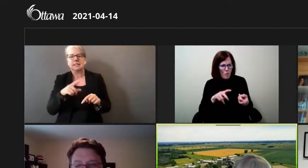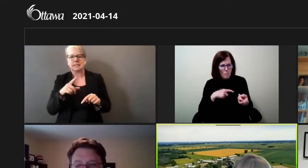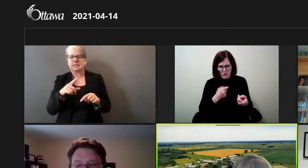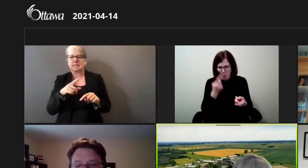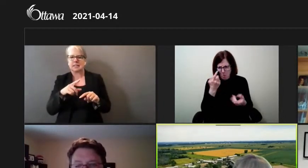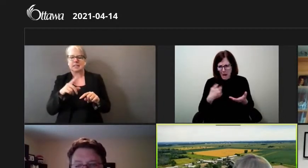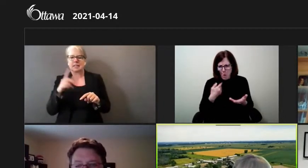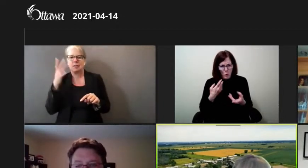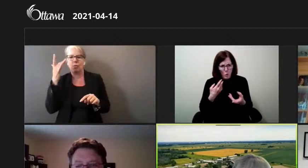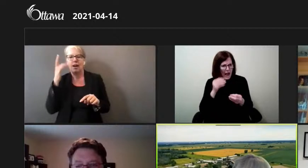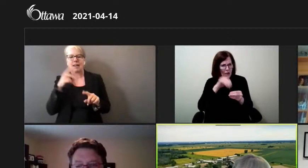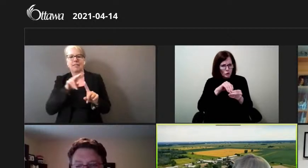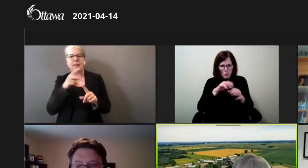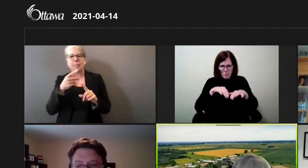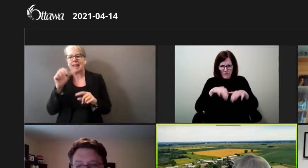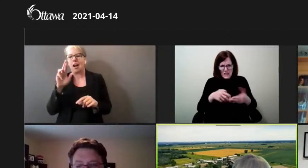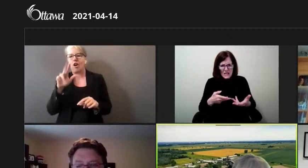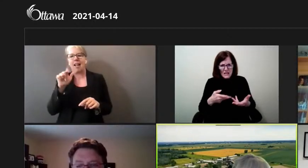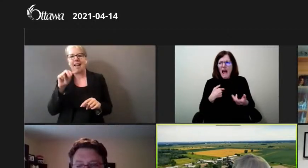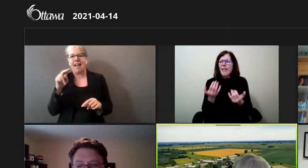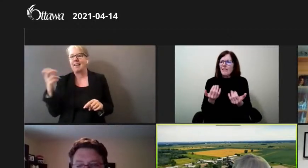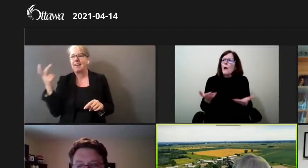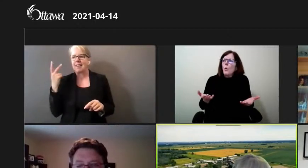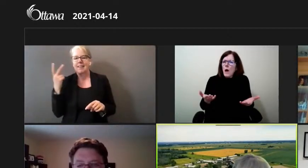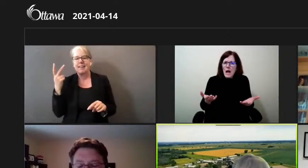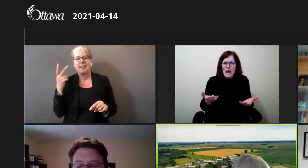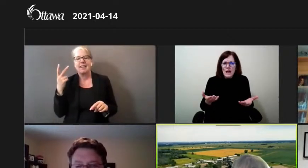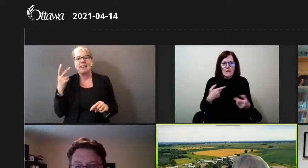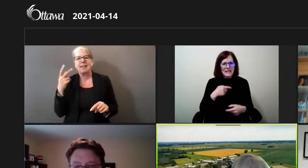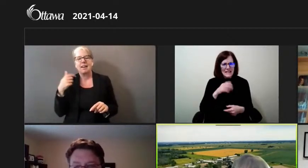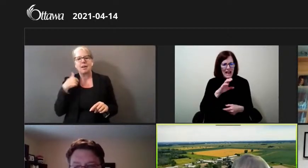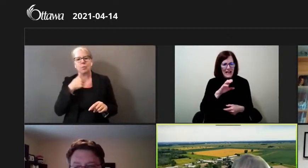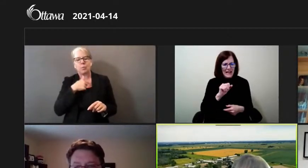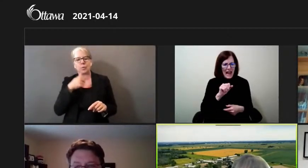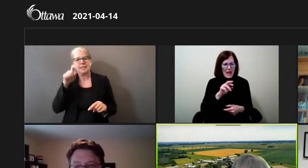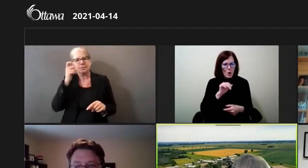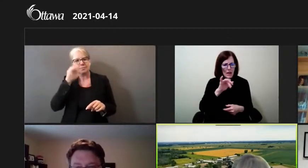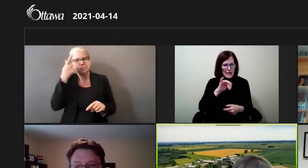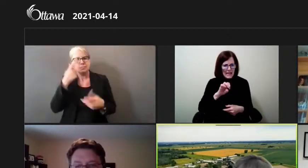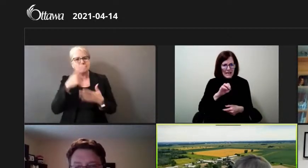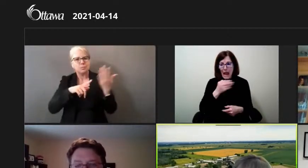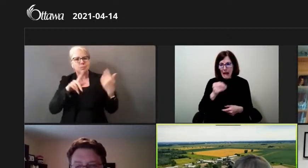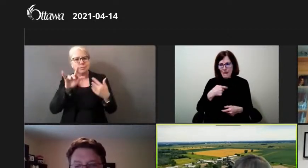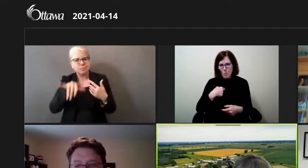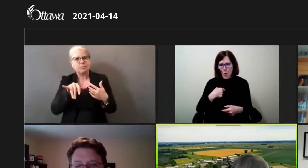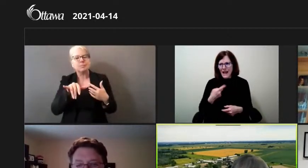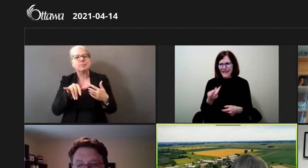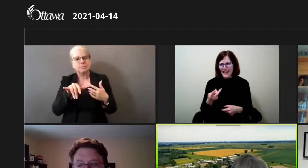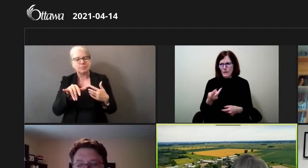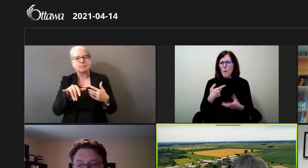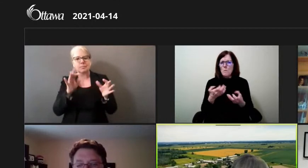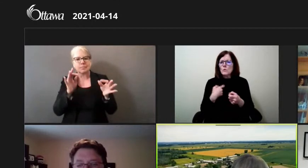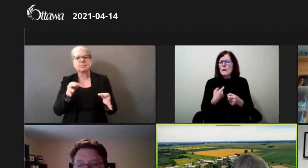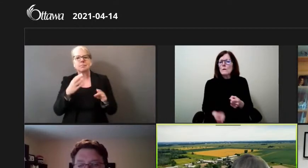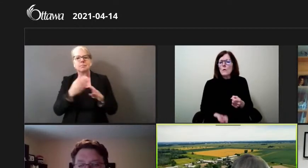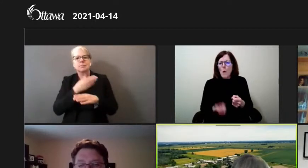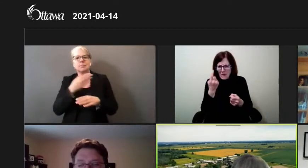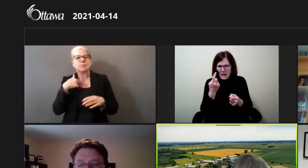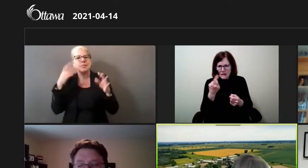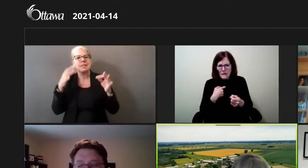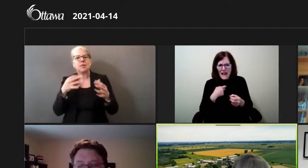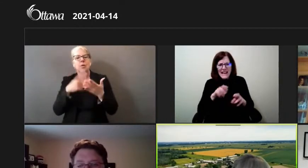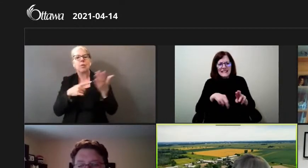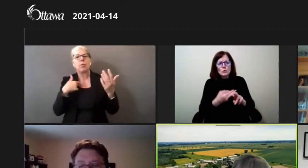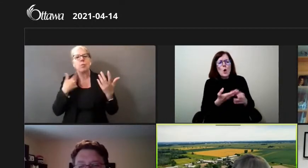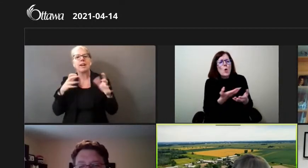for Carol Ann and I, we need to understand what that is definitely before we decide what we want to do